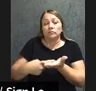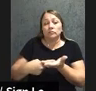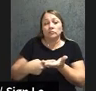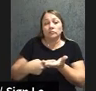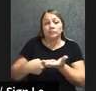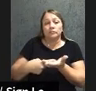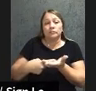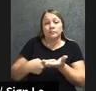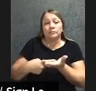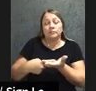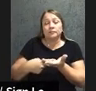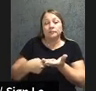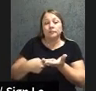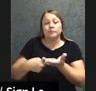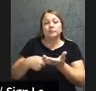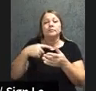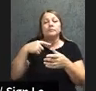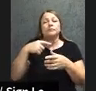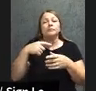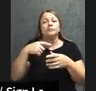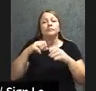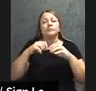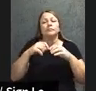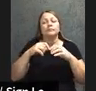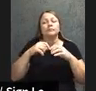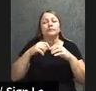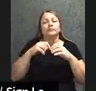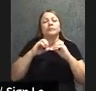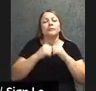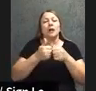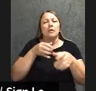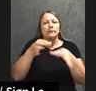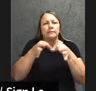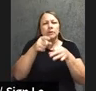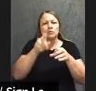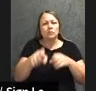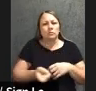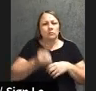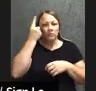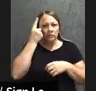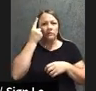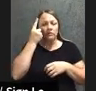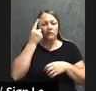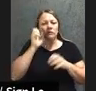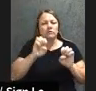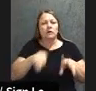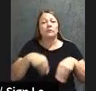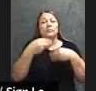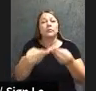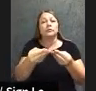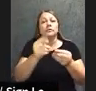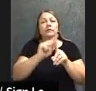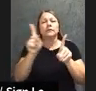to explain COVID-19 in plain language and provide other accessible